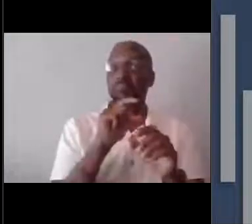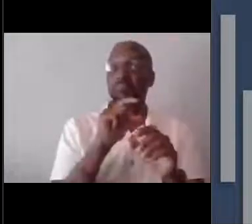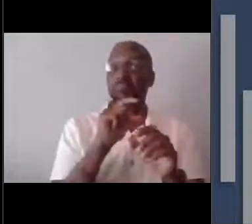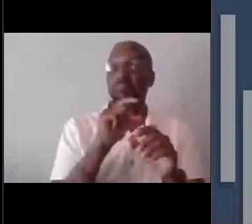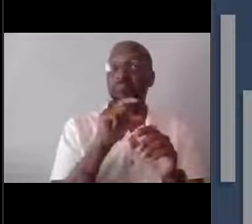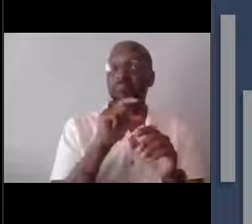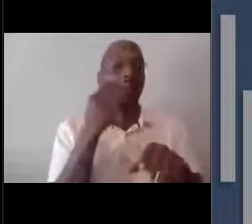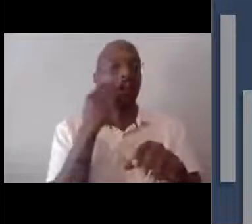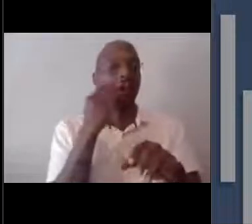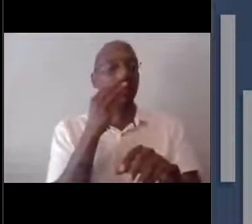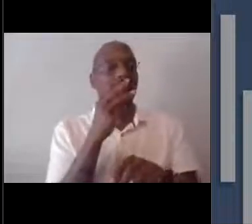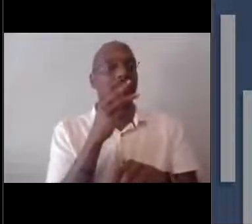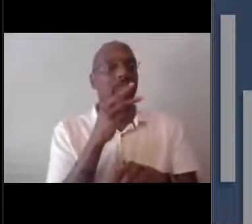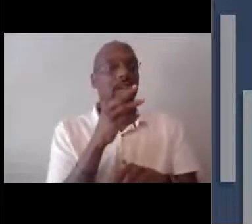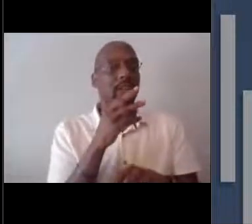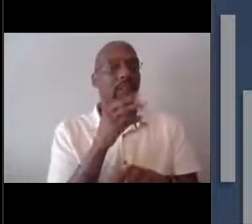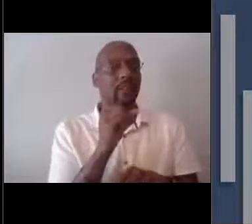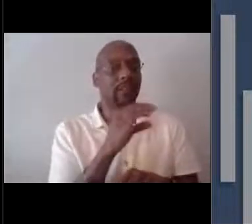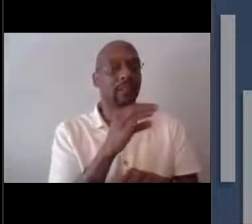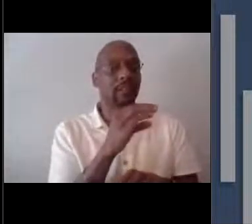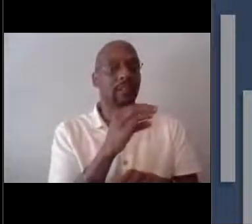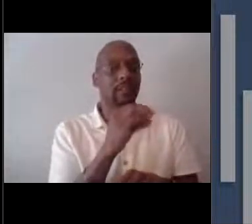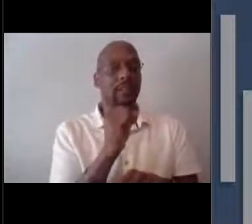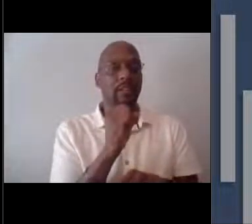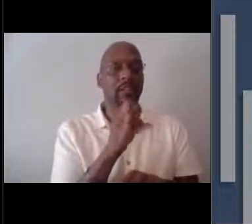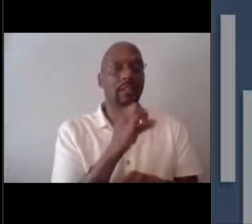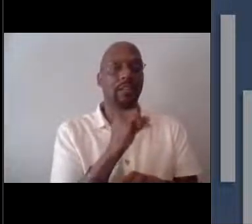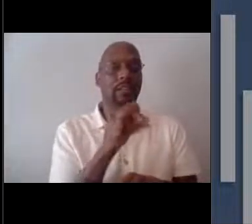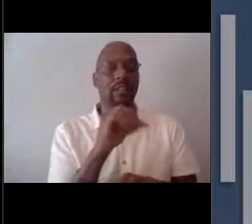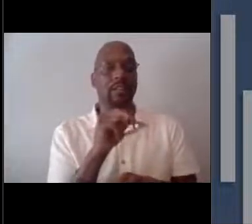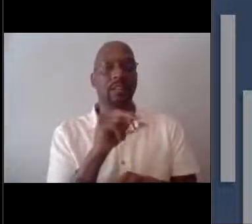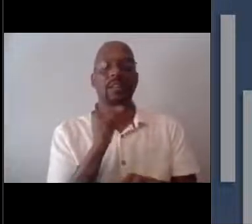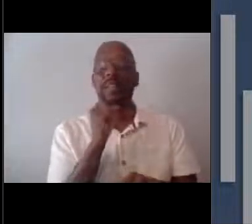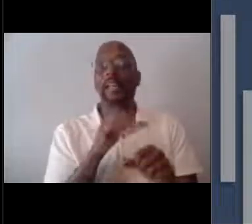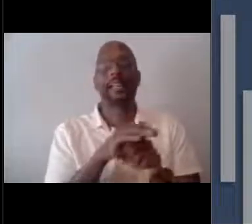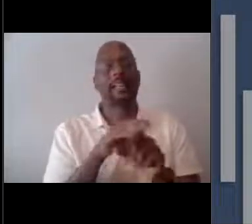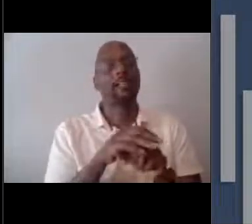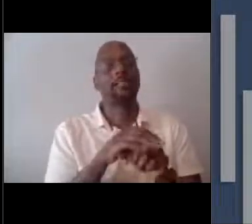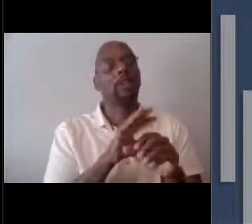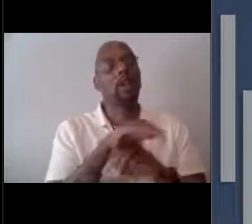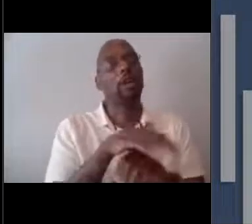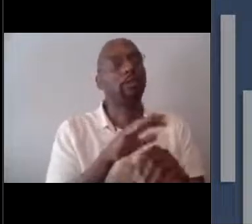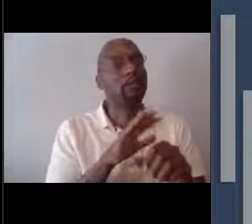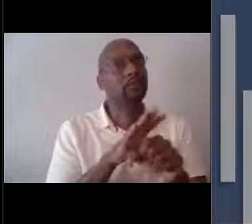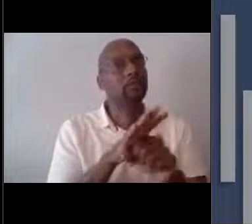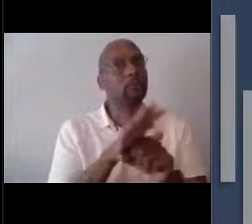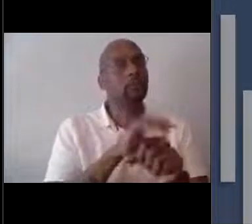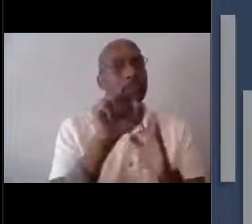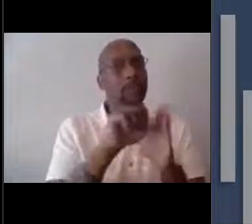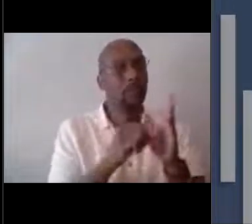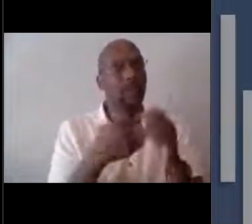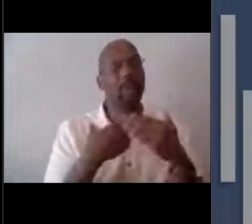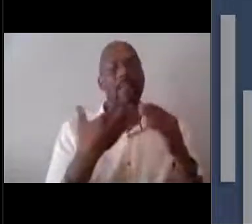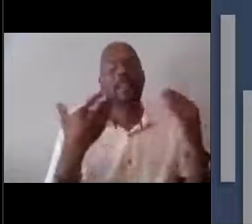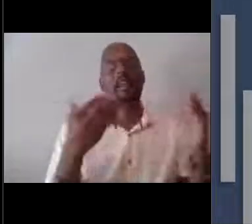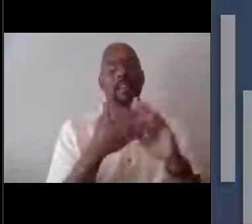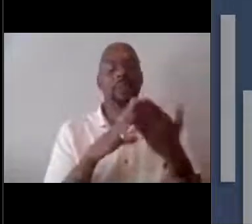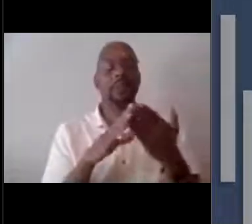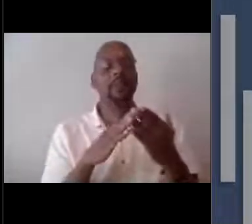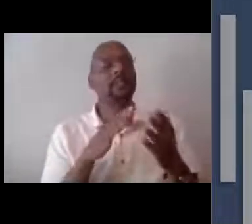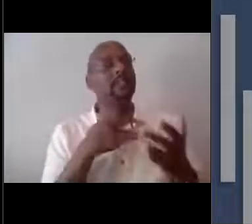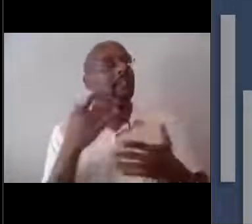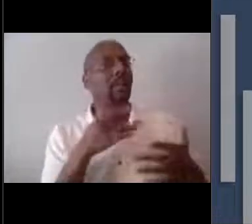is not enough to cover the entire state. We have a lot of communities that are really excited about partnering with the state